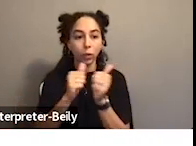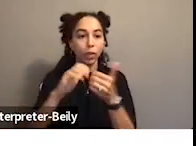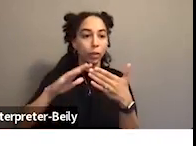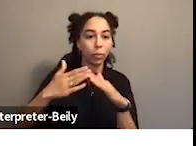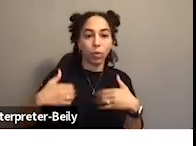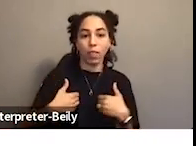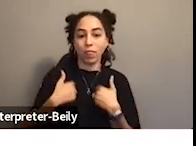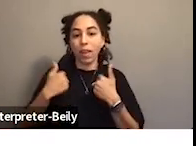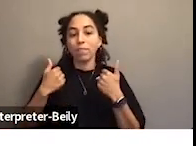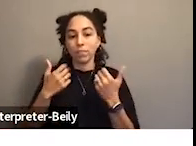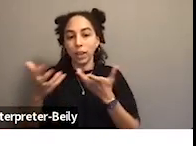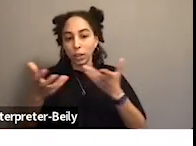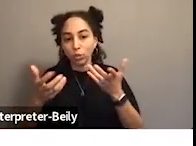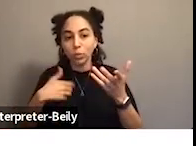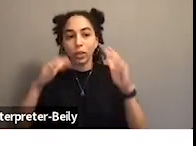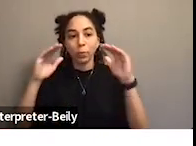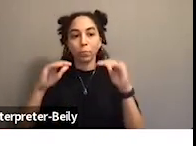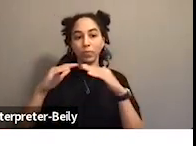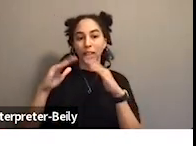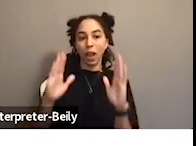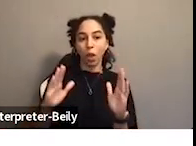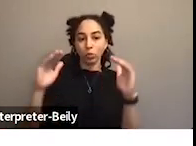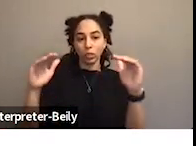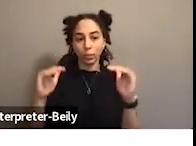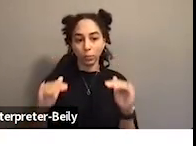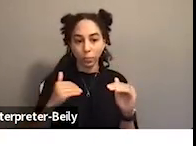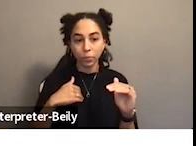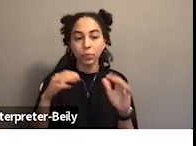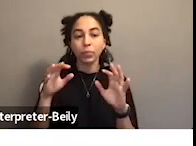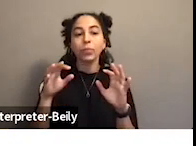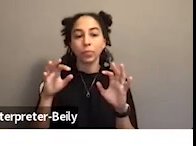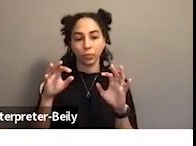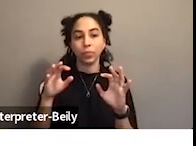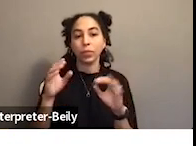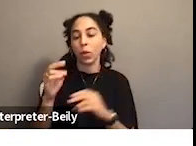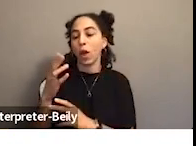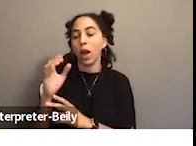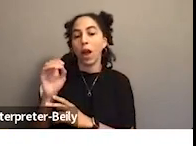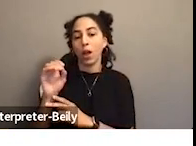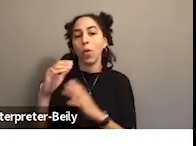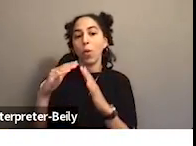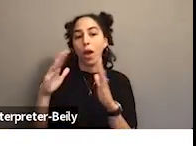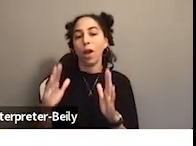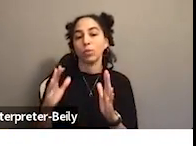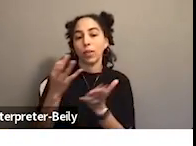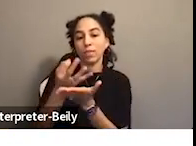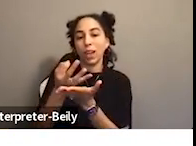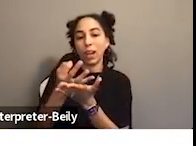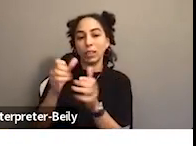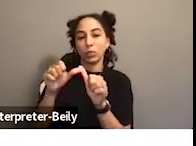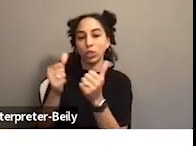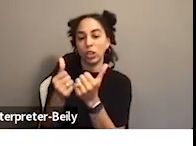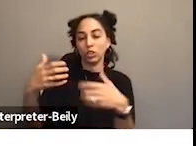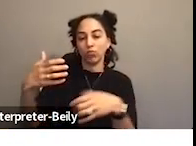engagement, housing, and the Ohio Housing Finance Association updates